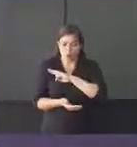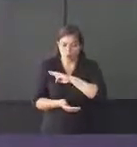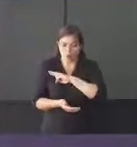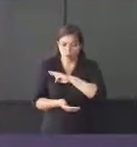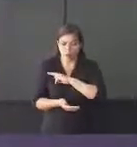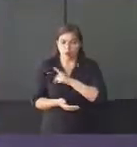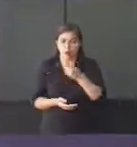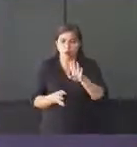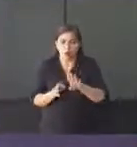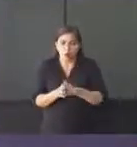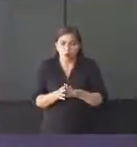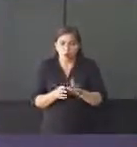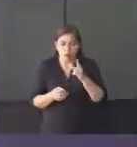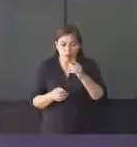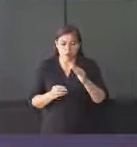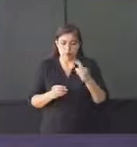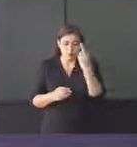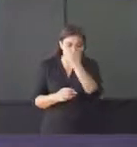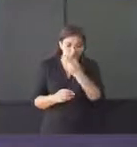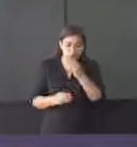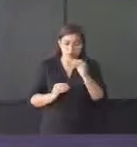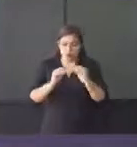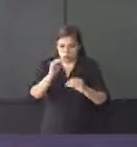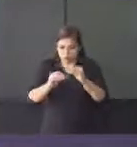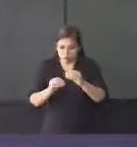entities through